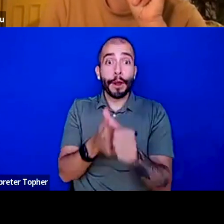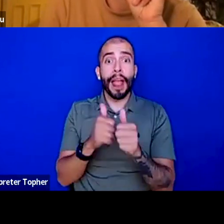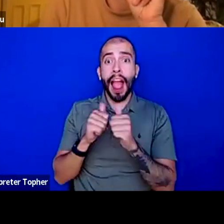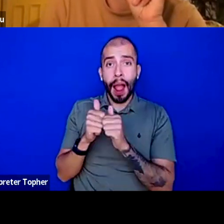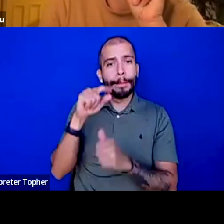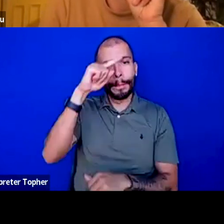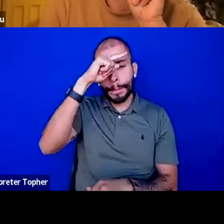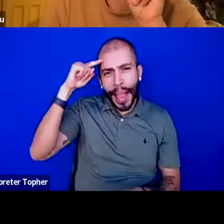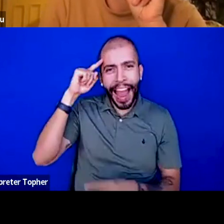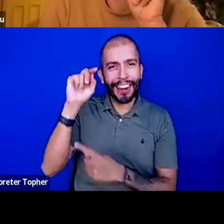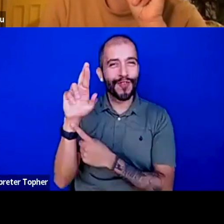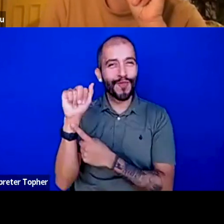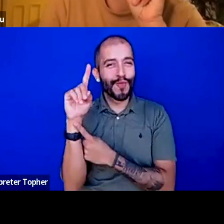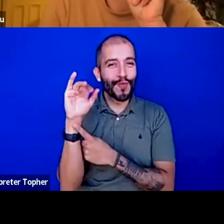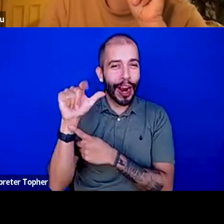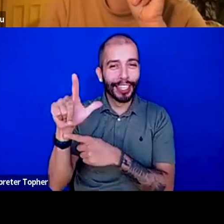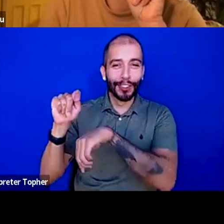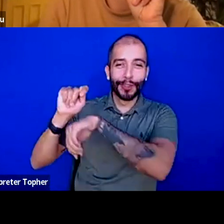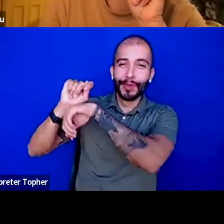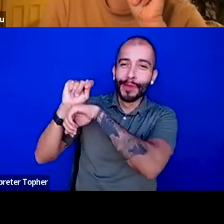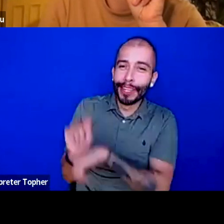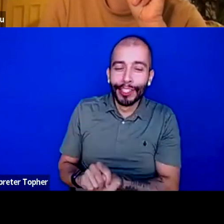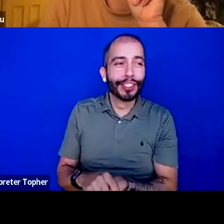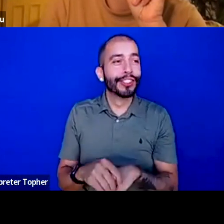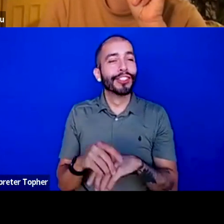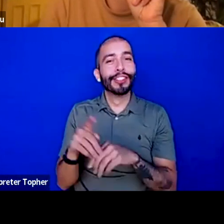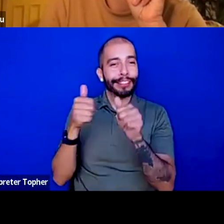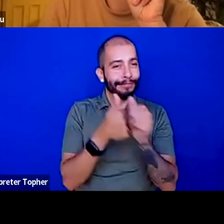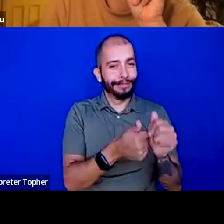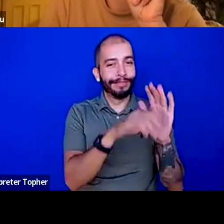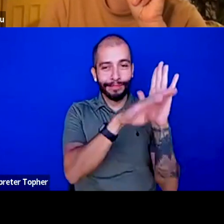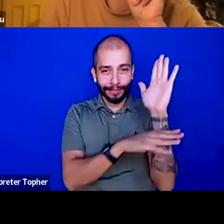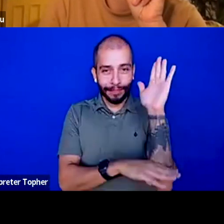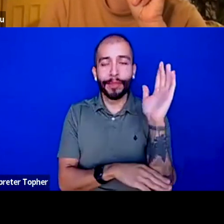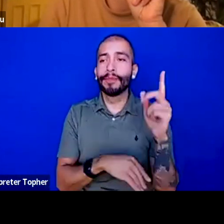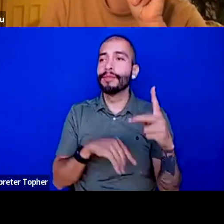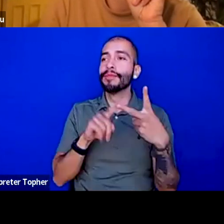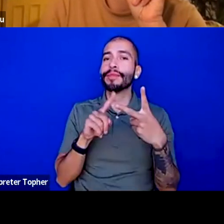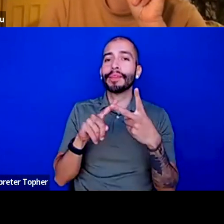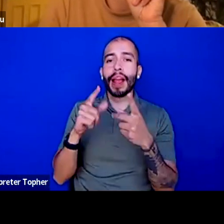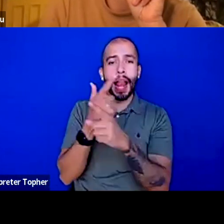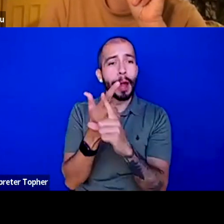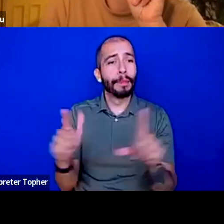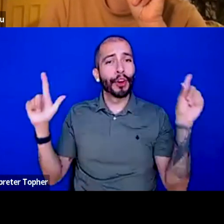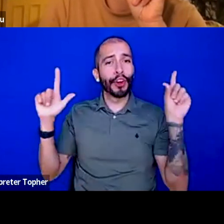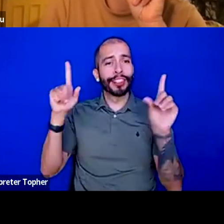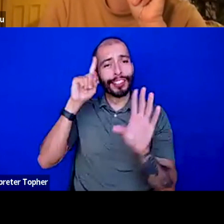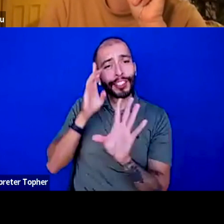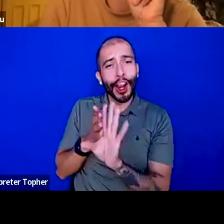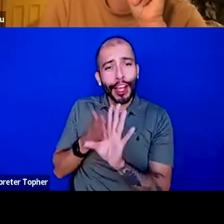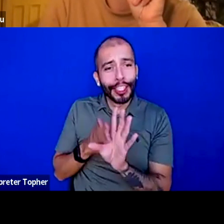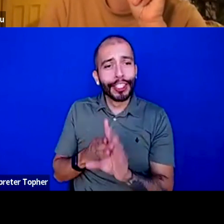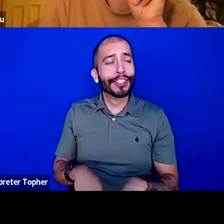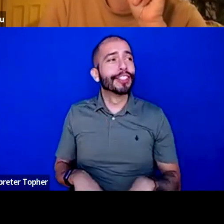by African-centered psychology, by concepts of social identity development, and